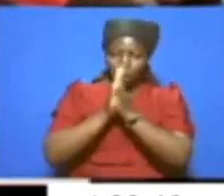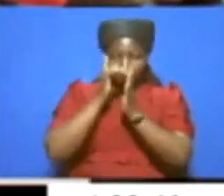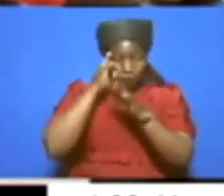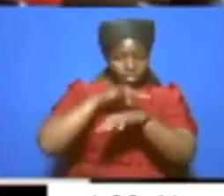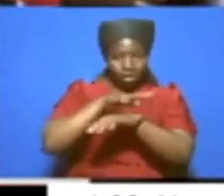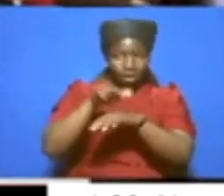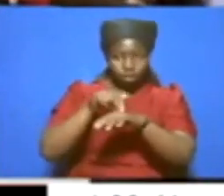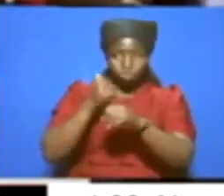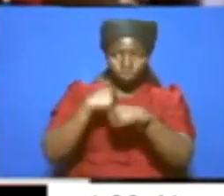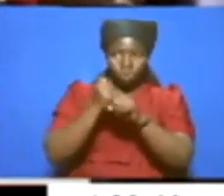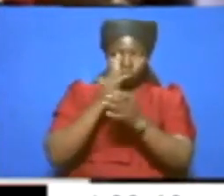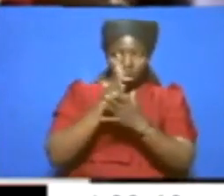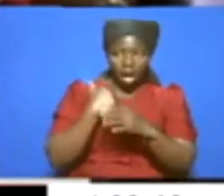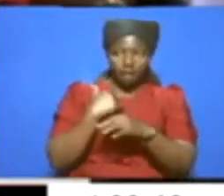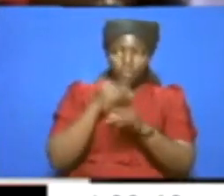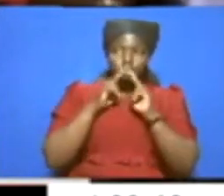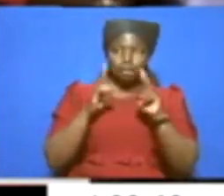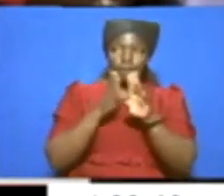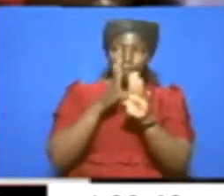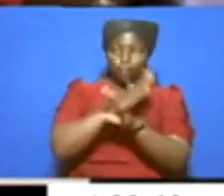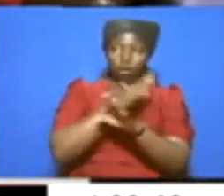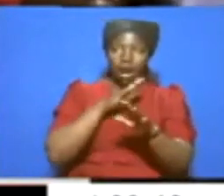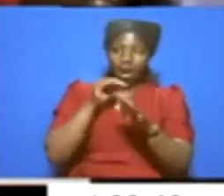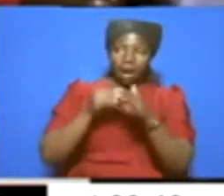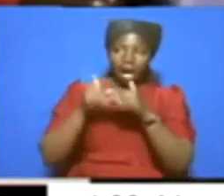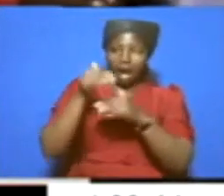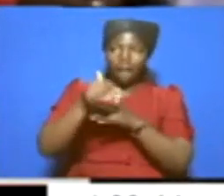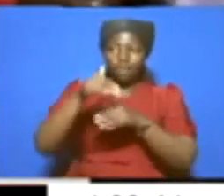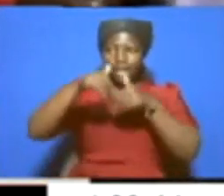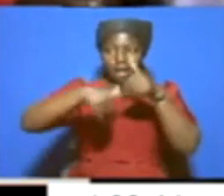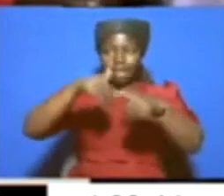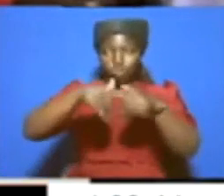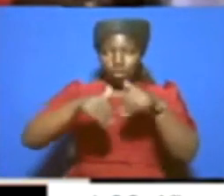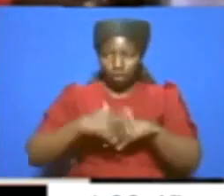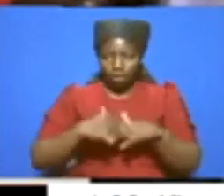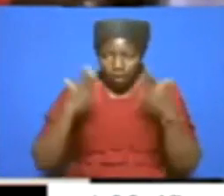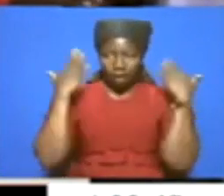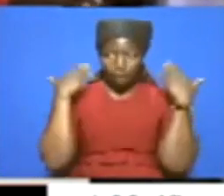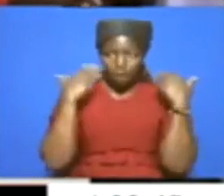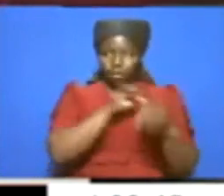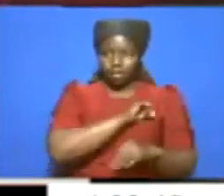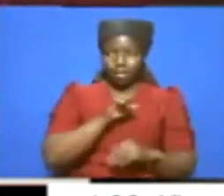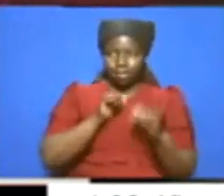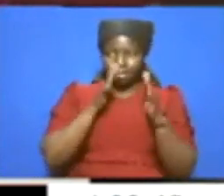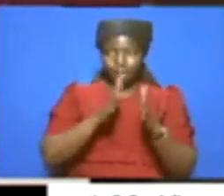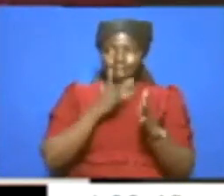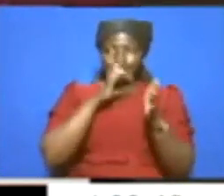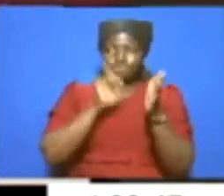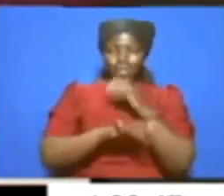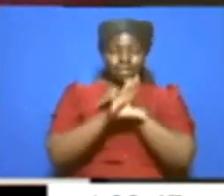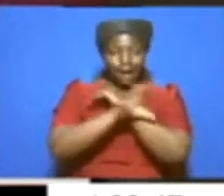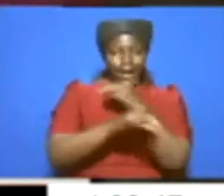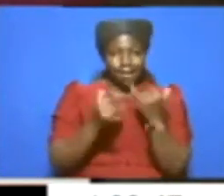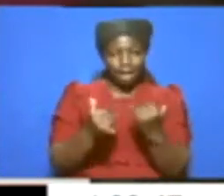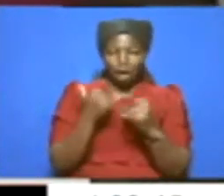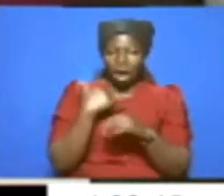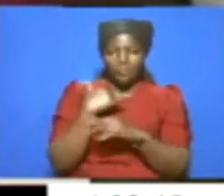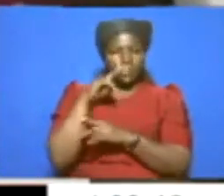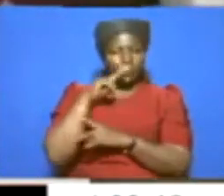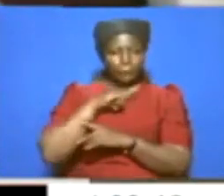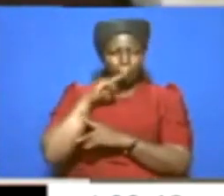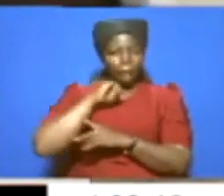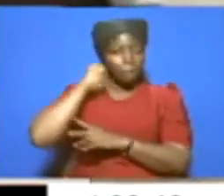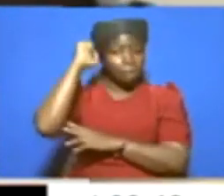elections. Meru Senator Mithika Linturi says the country was currently experiencing heightened political campaigns, which calls for